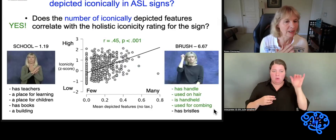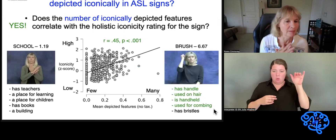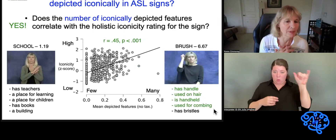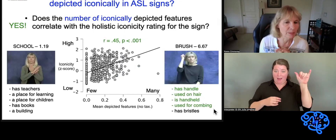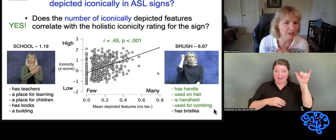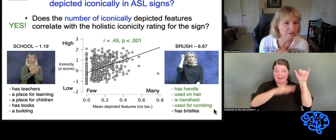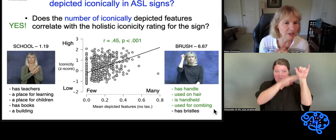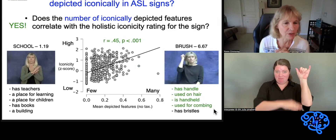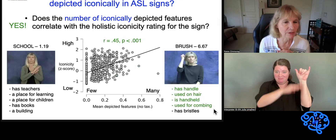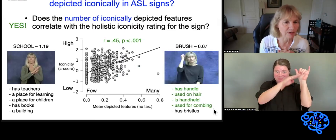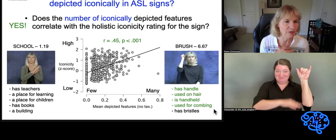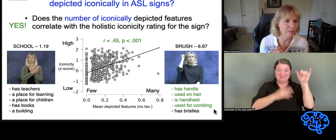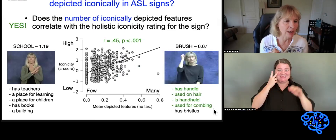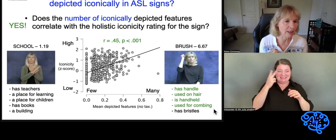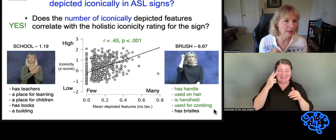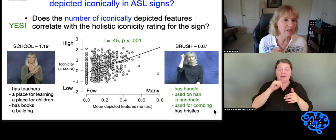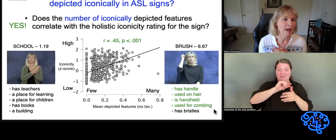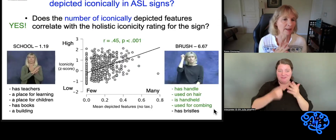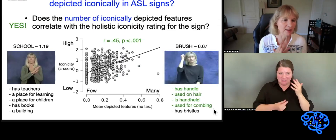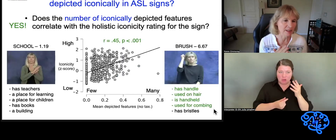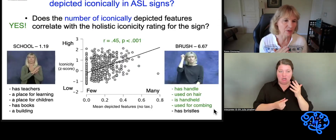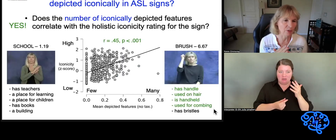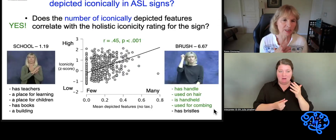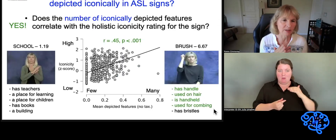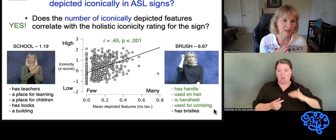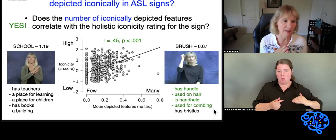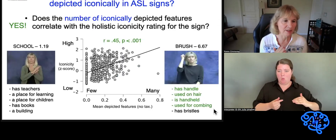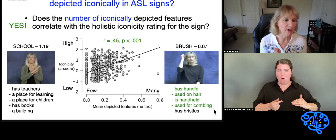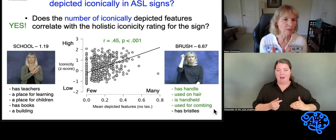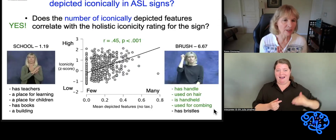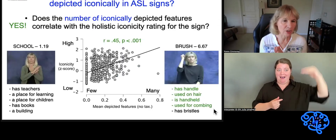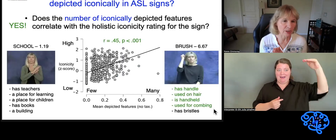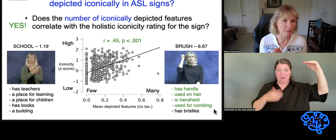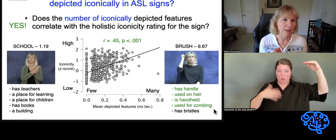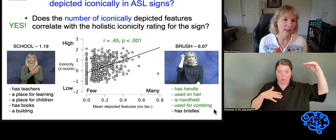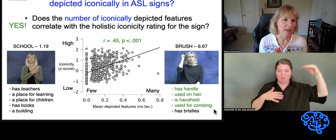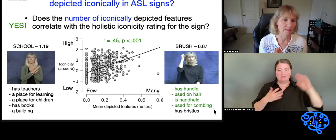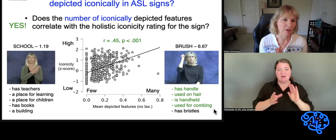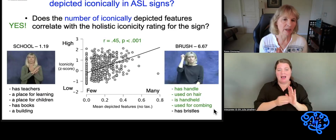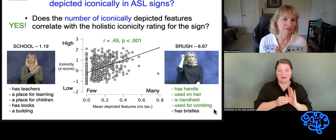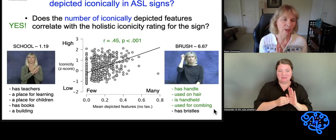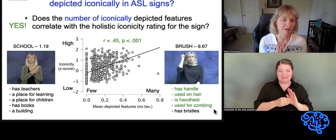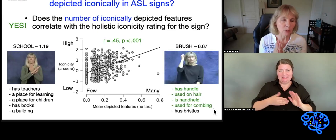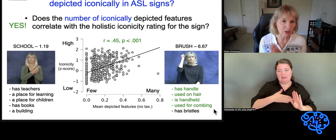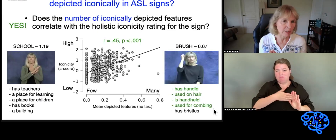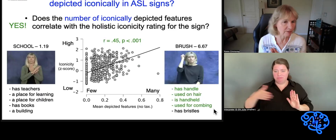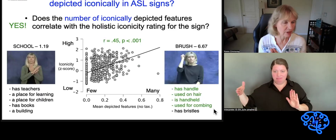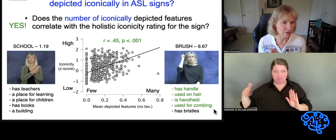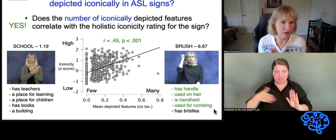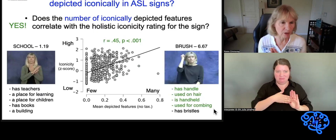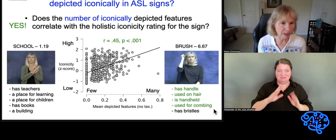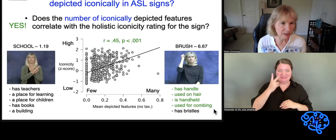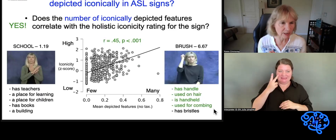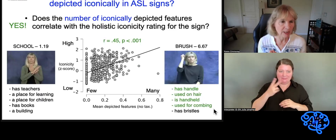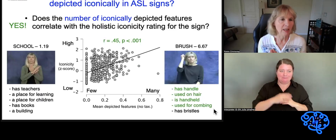of depicted features from few to many. Iconicity score, we see this nice relationship so that if you have more semantic features